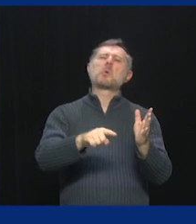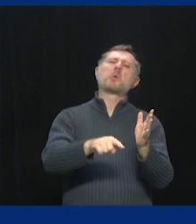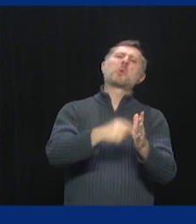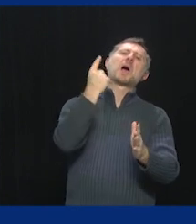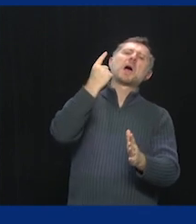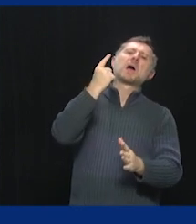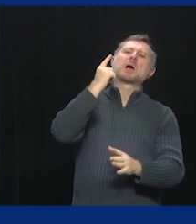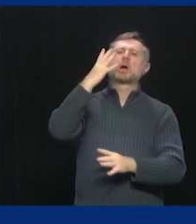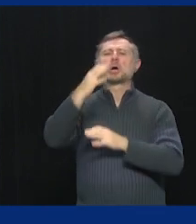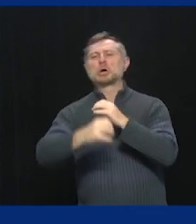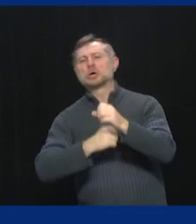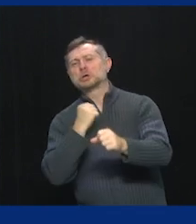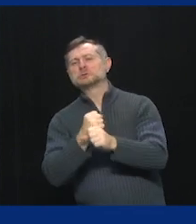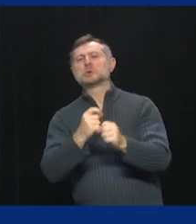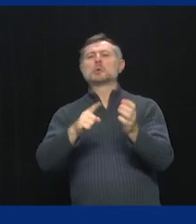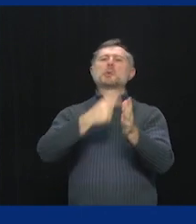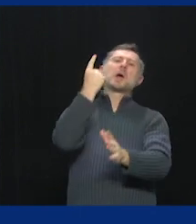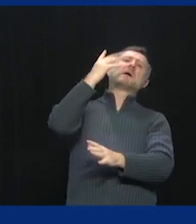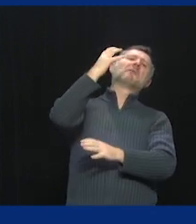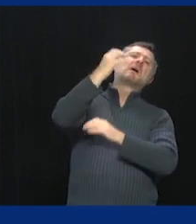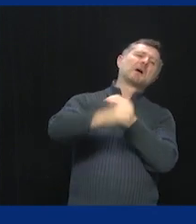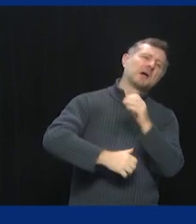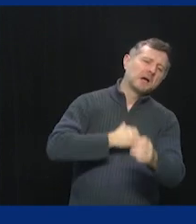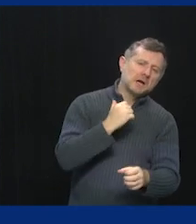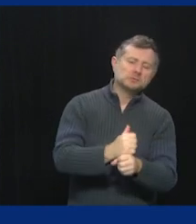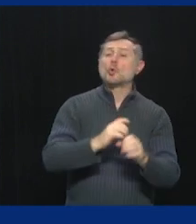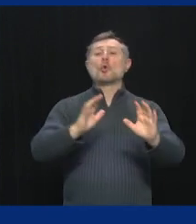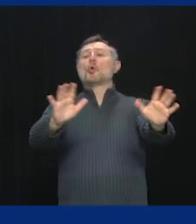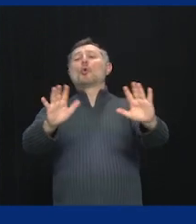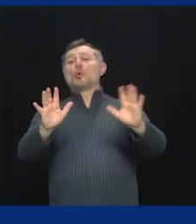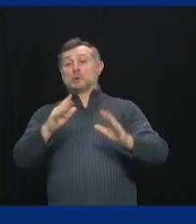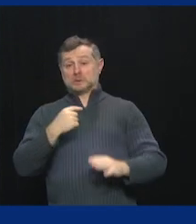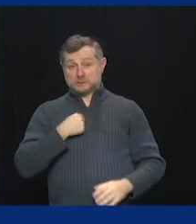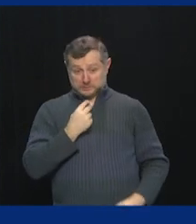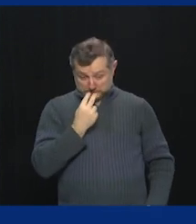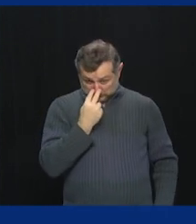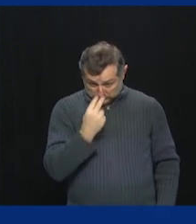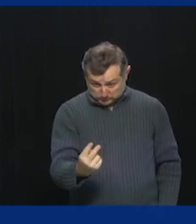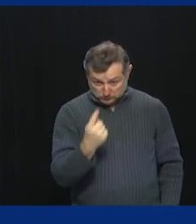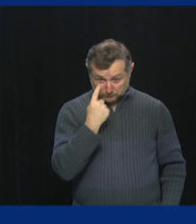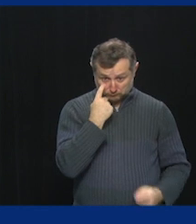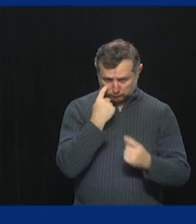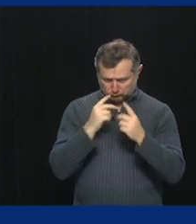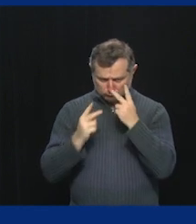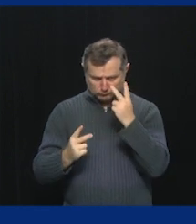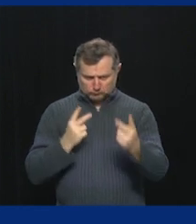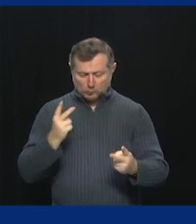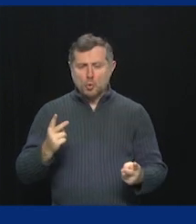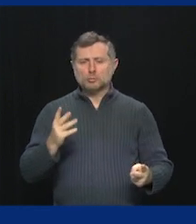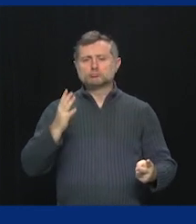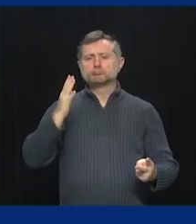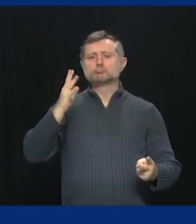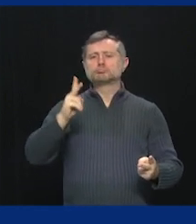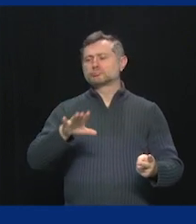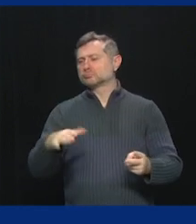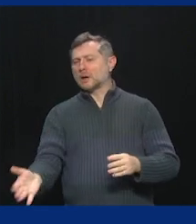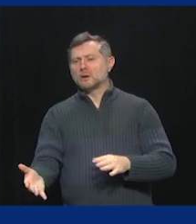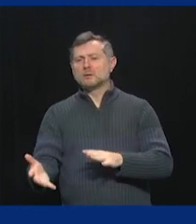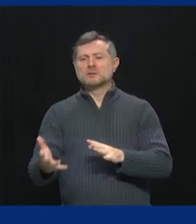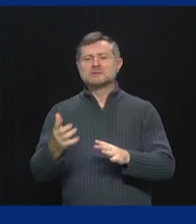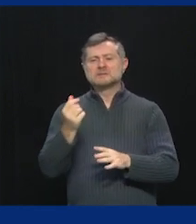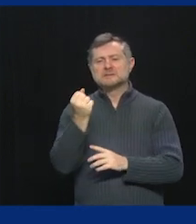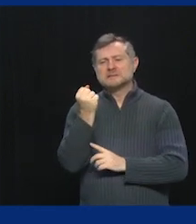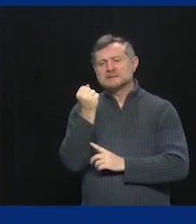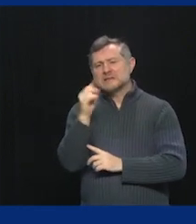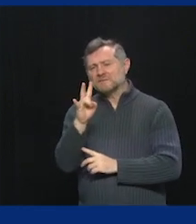years, 1,000 years. In my mind, after what I witnessed firsthand and the lives we lost, 17 New Yorkers no longer